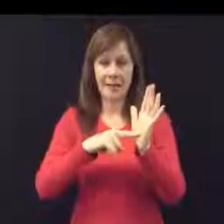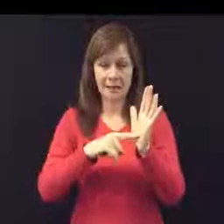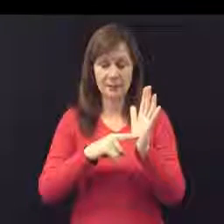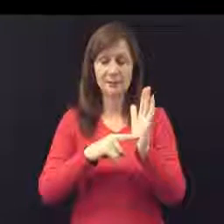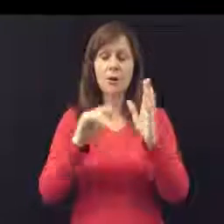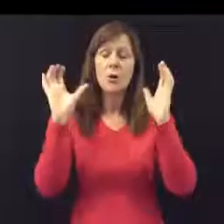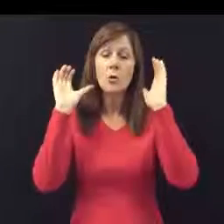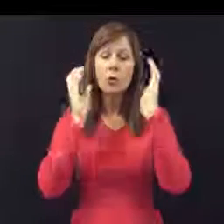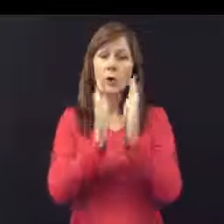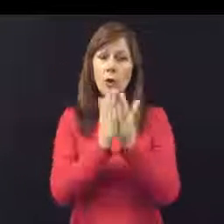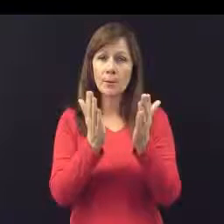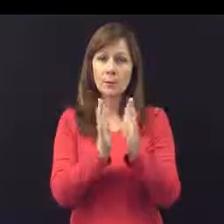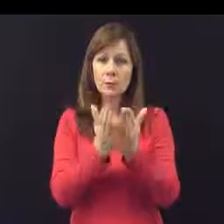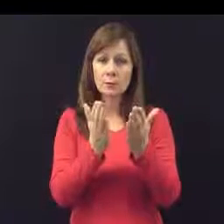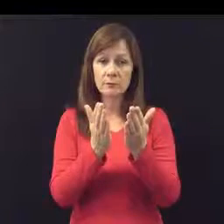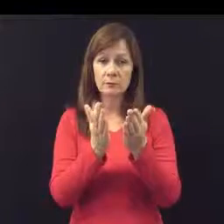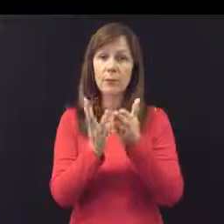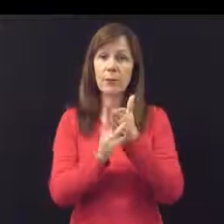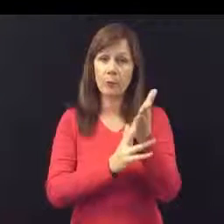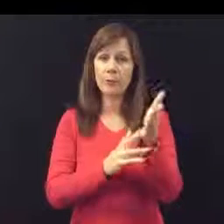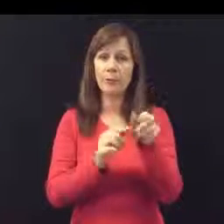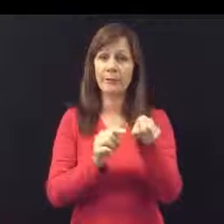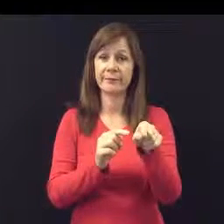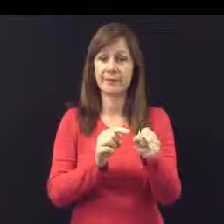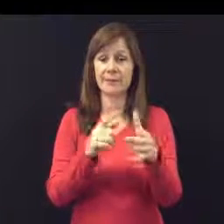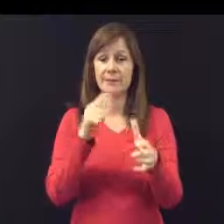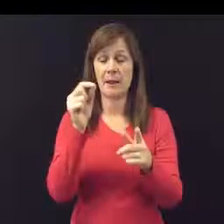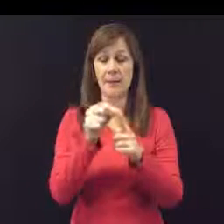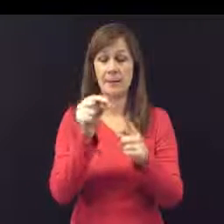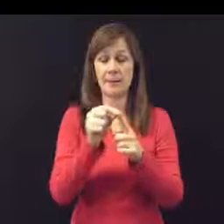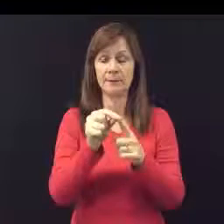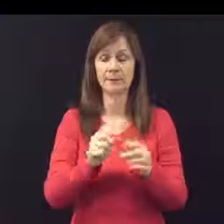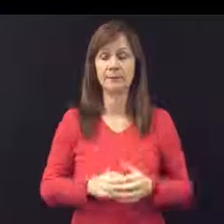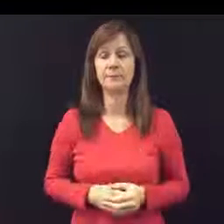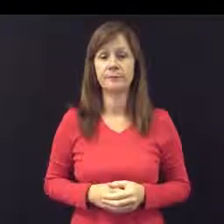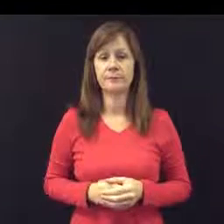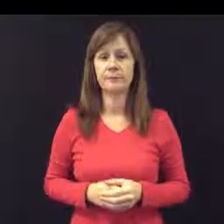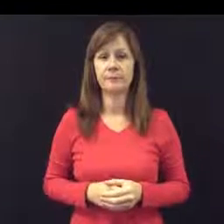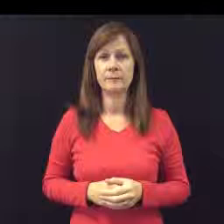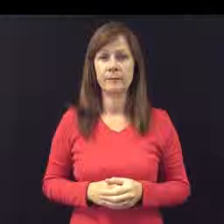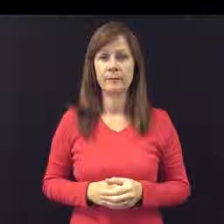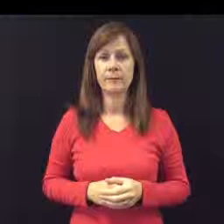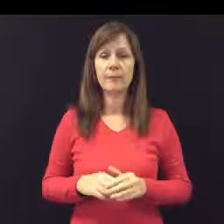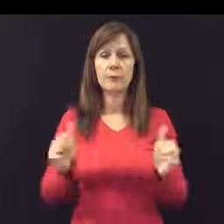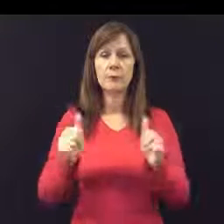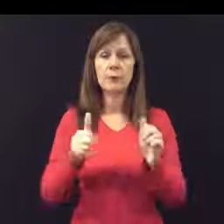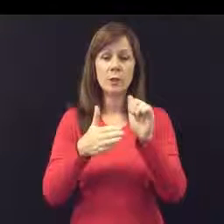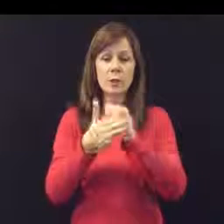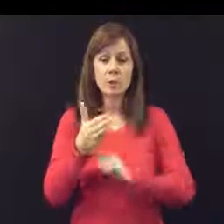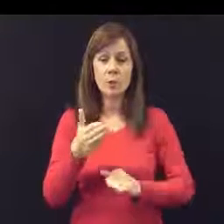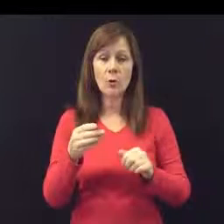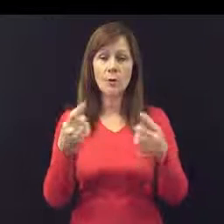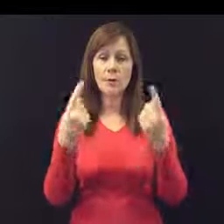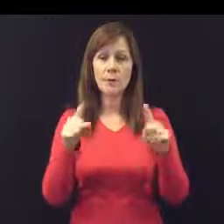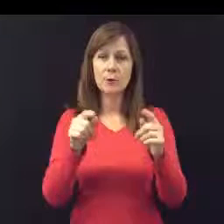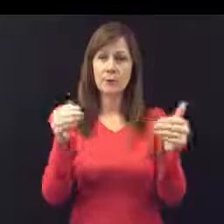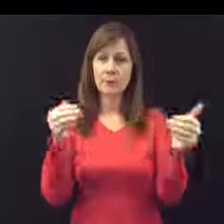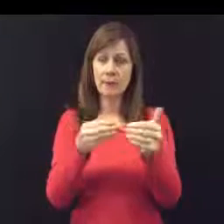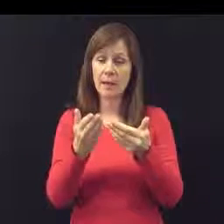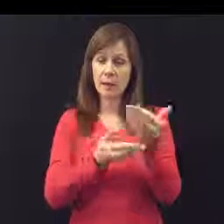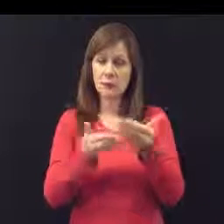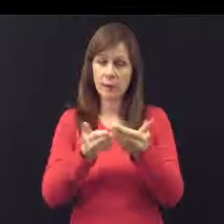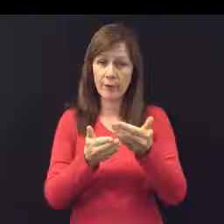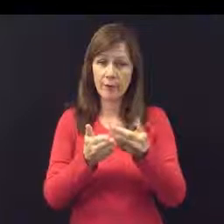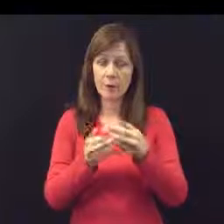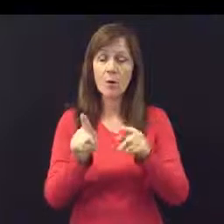The built-in music app lets you play the music, podcasts, and audiobooks you have purchased from the iTunes Music Store or directly synced with your